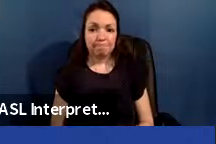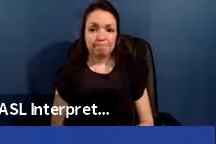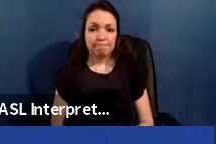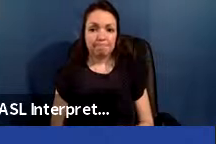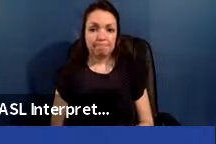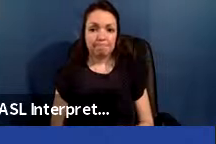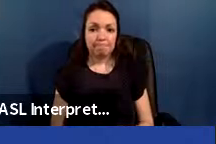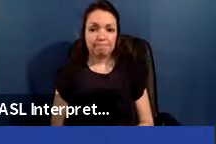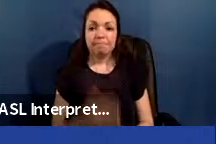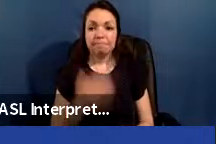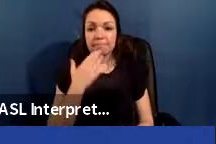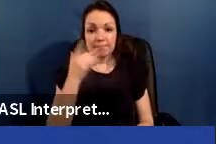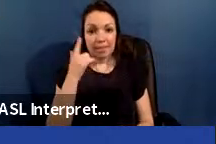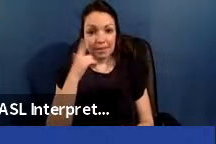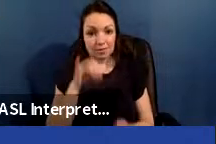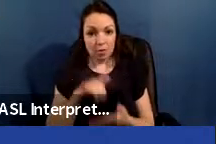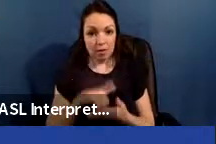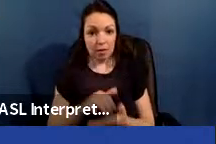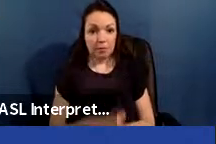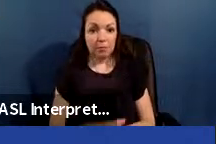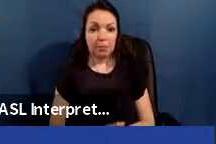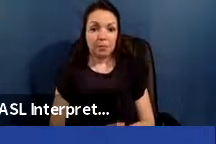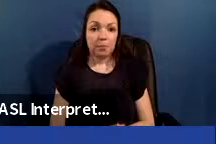Thanks for that.